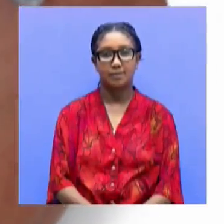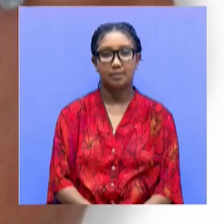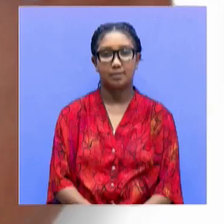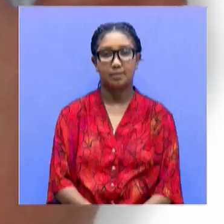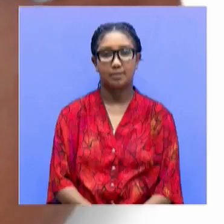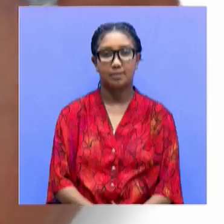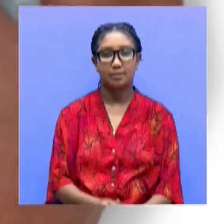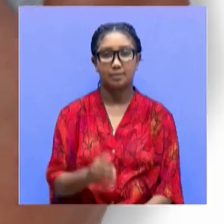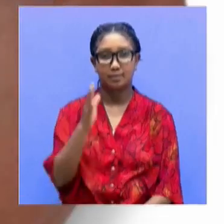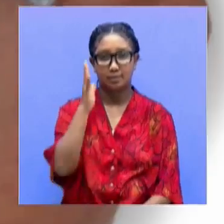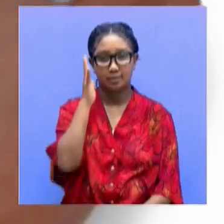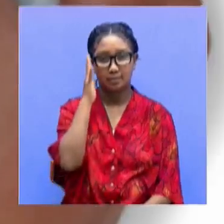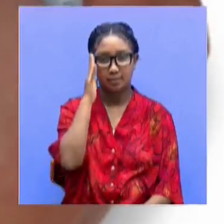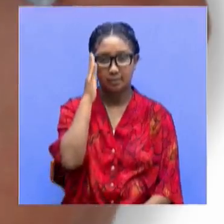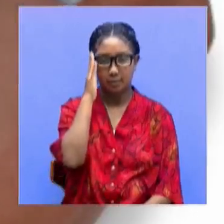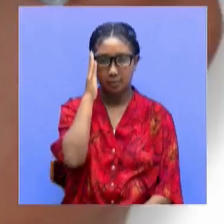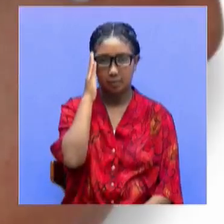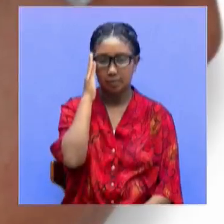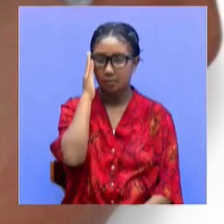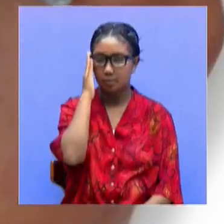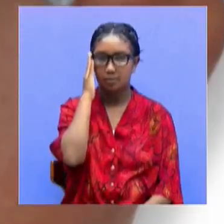paragraph.